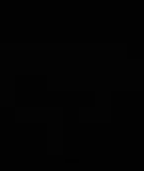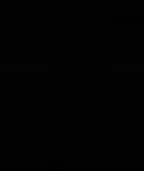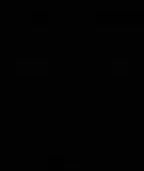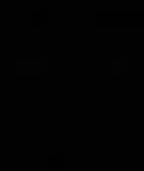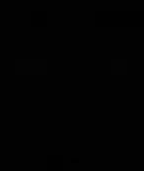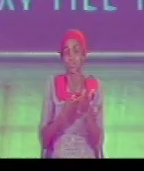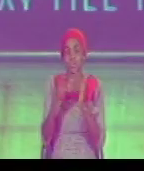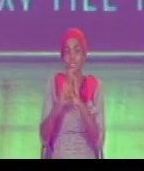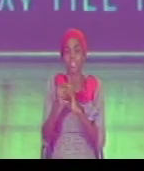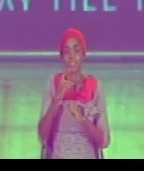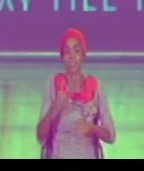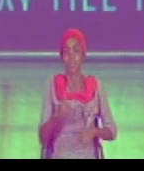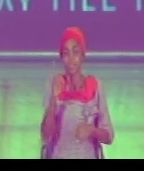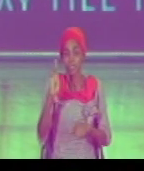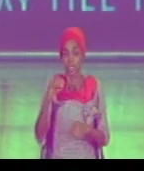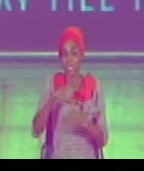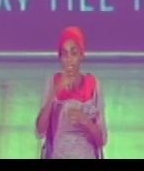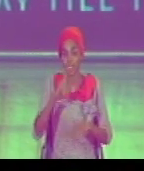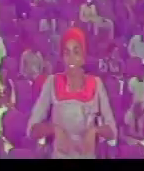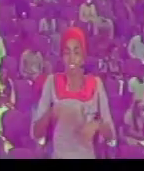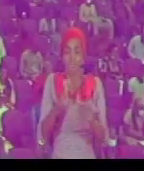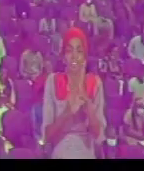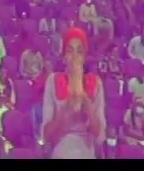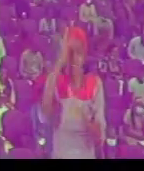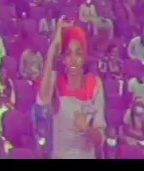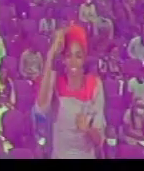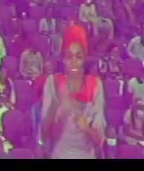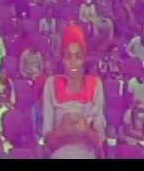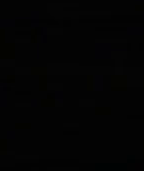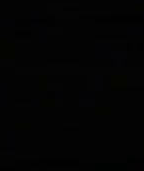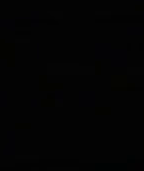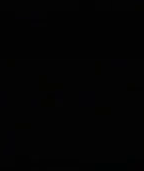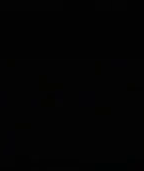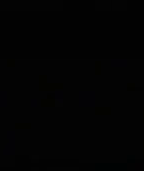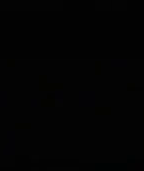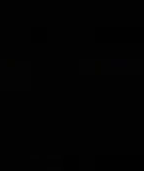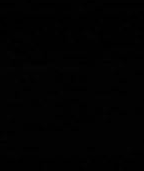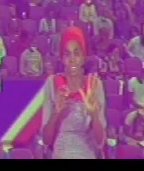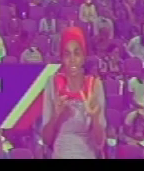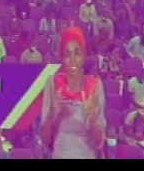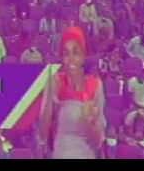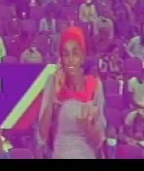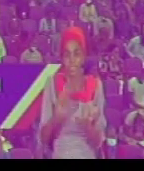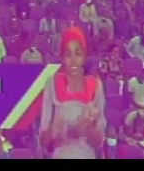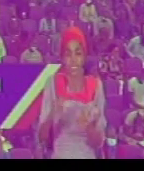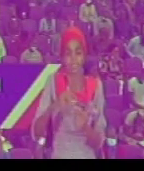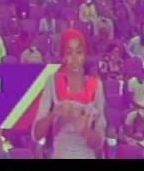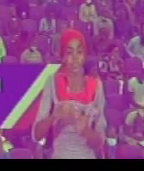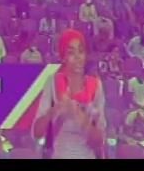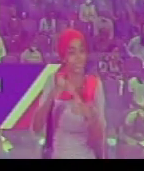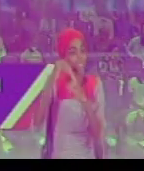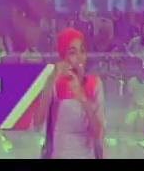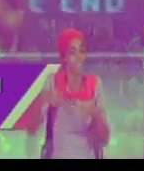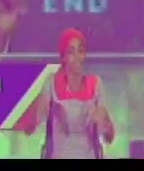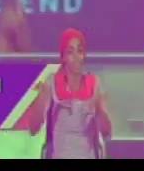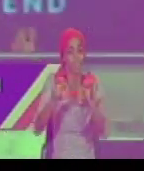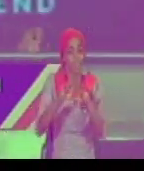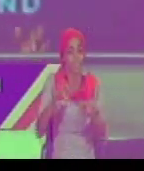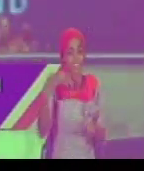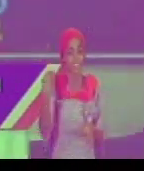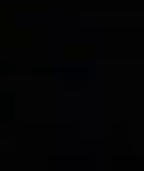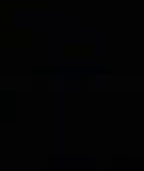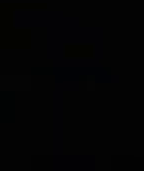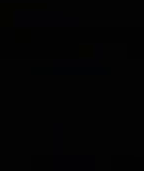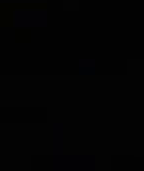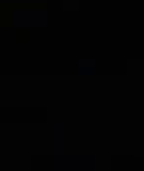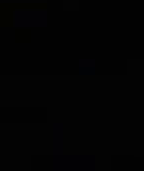in your life in Jesus' name. Number three, the peculiarity of people praising